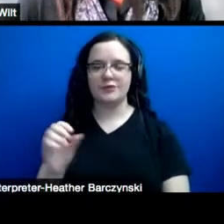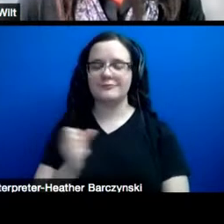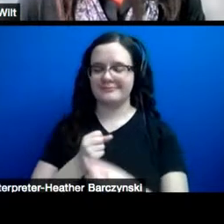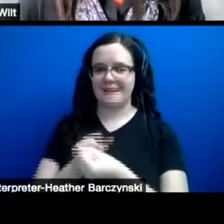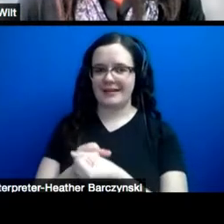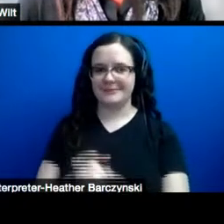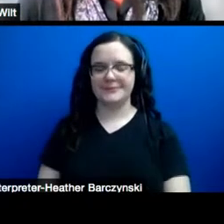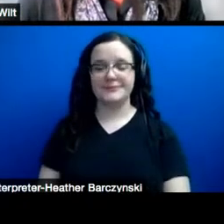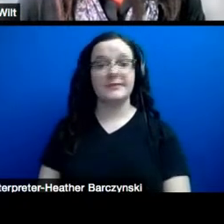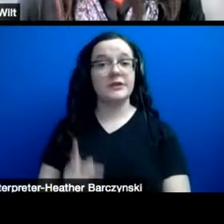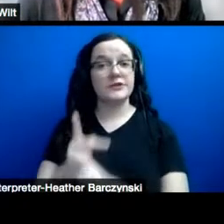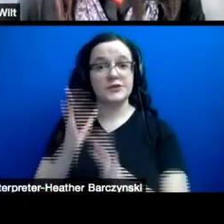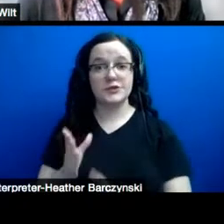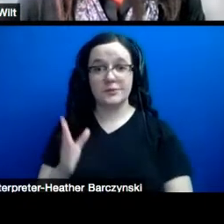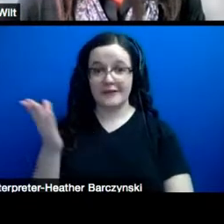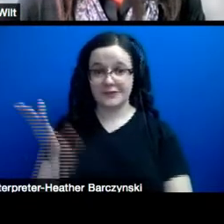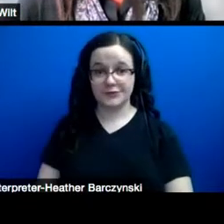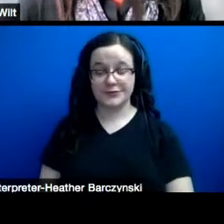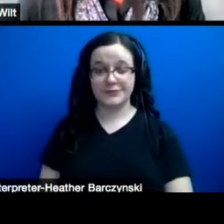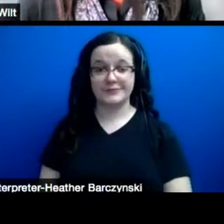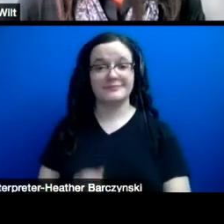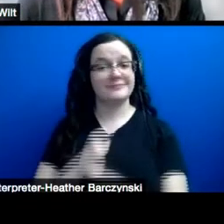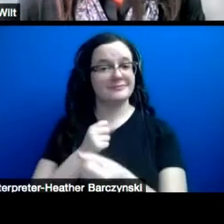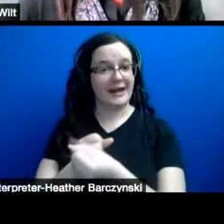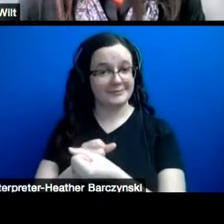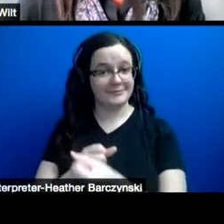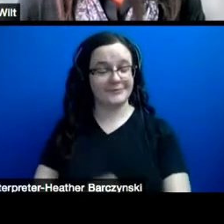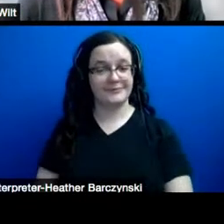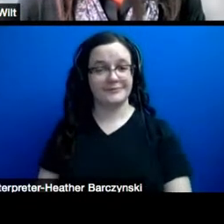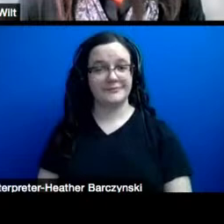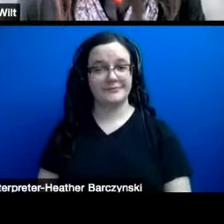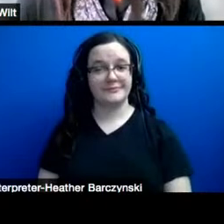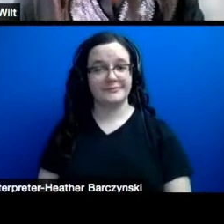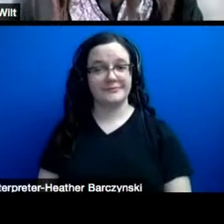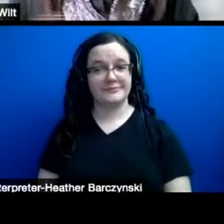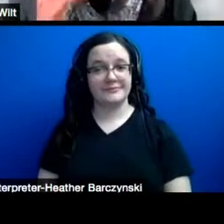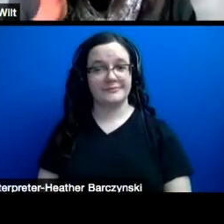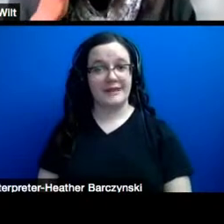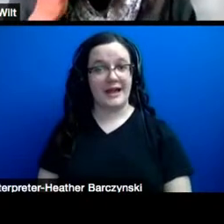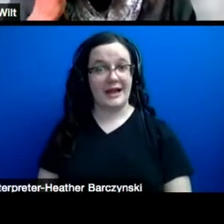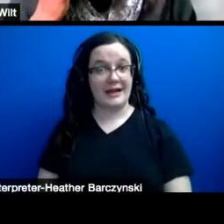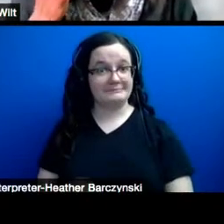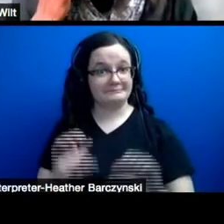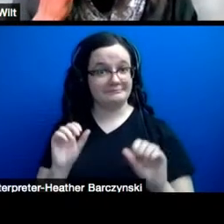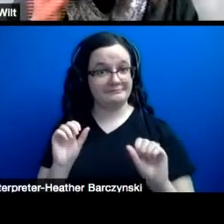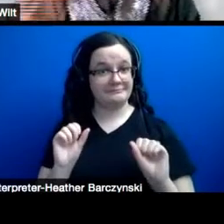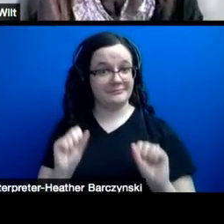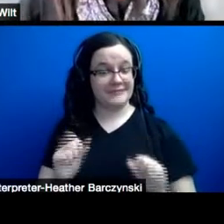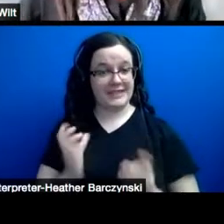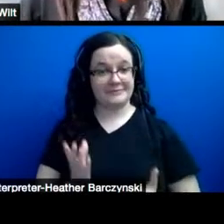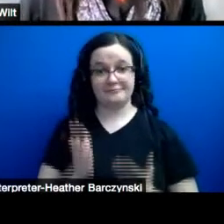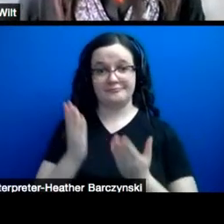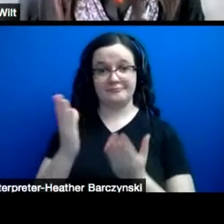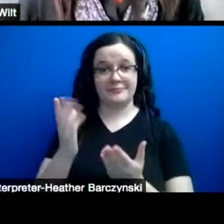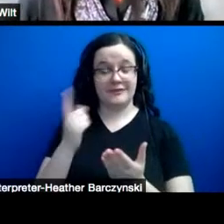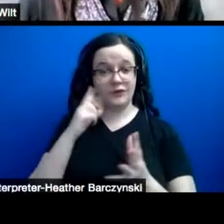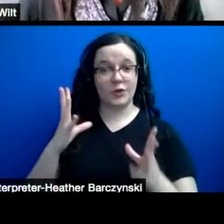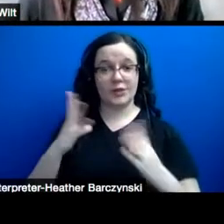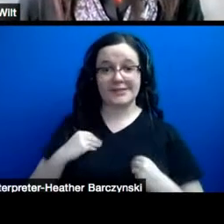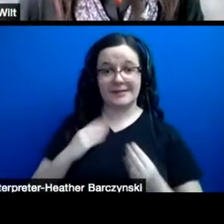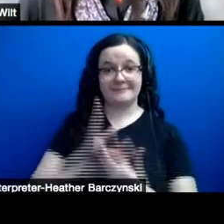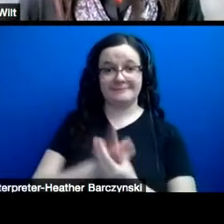Aye. Supervisor Maley. Aye. Can I have a motion to receive and file the communications,